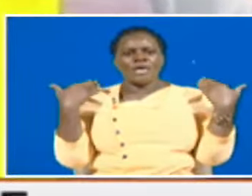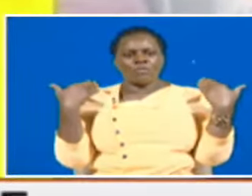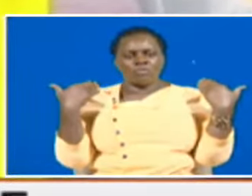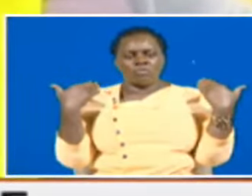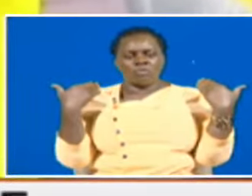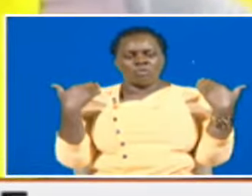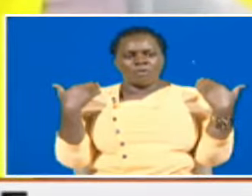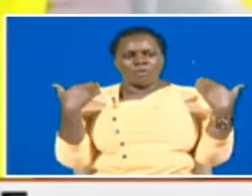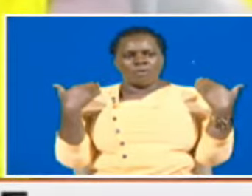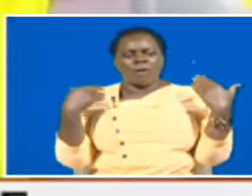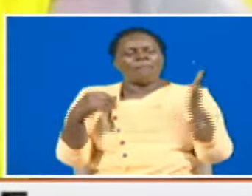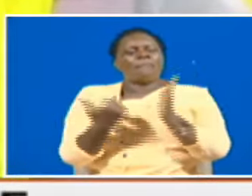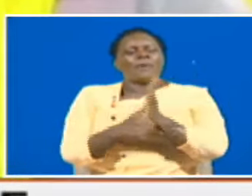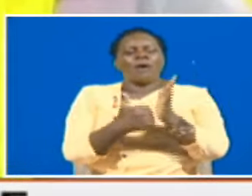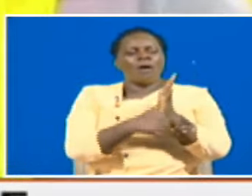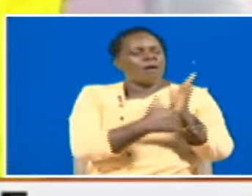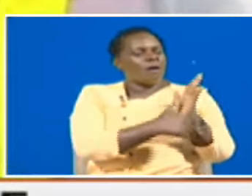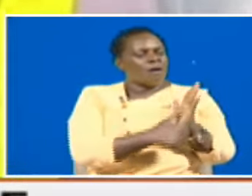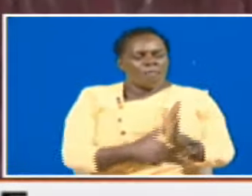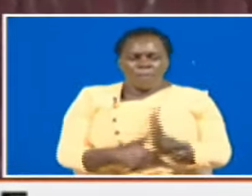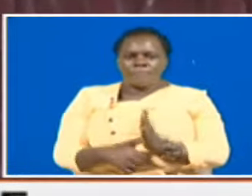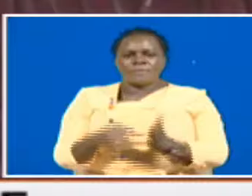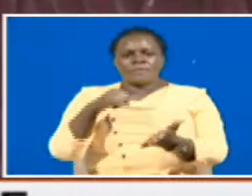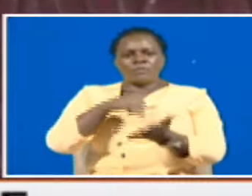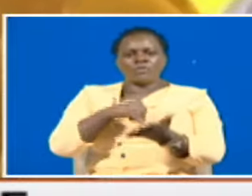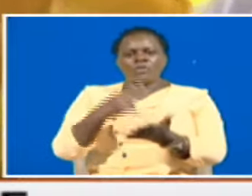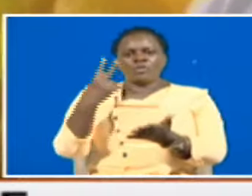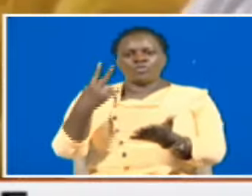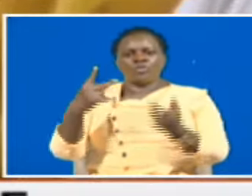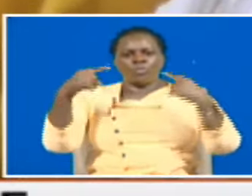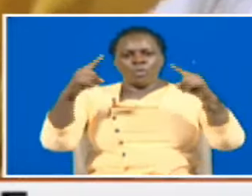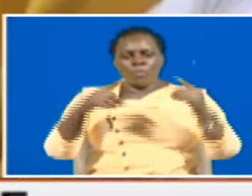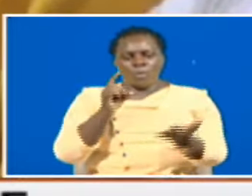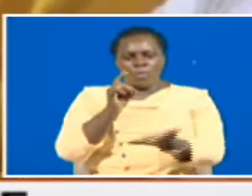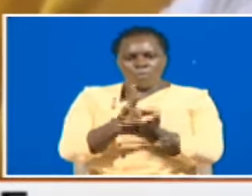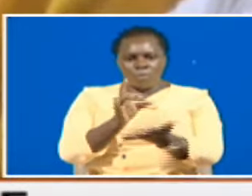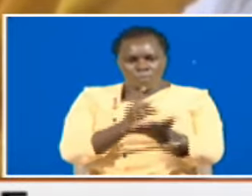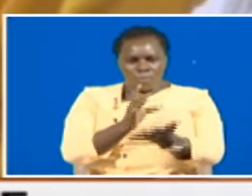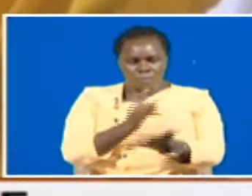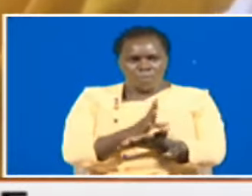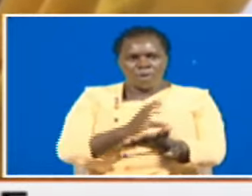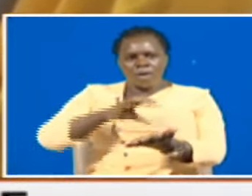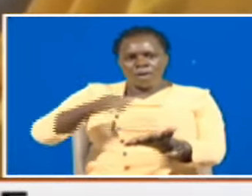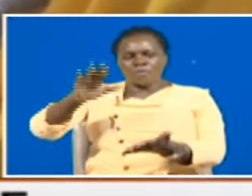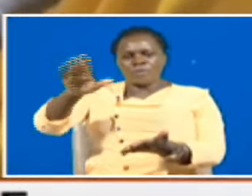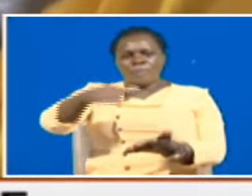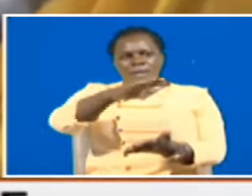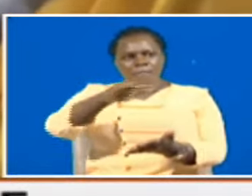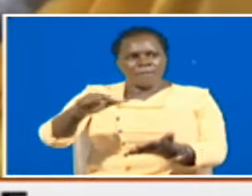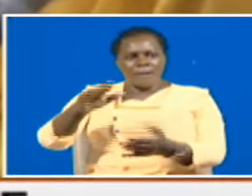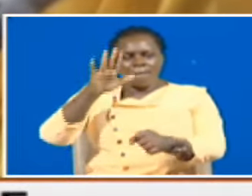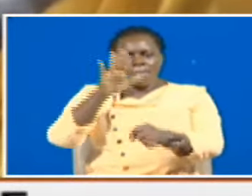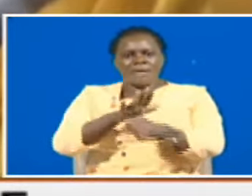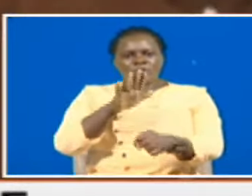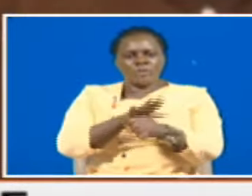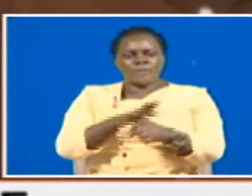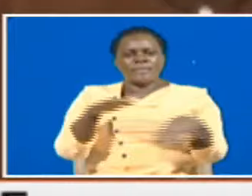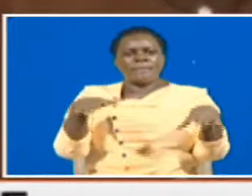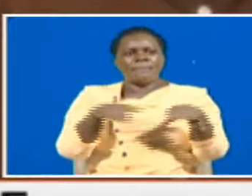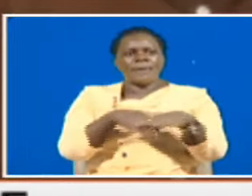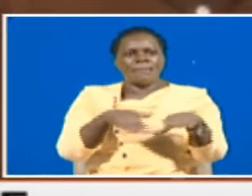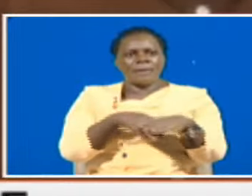Meru County has faced challenges, including two successful impeachment motions at the county assembly, where the majority of members